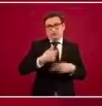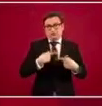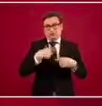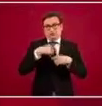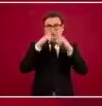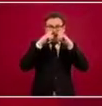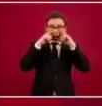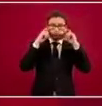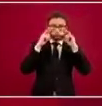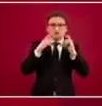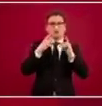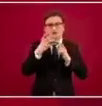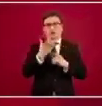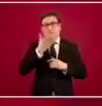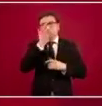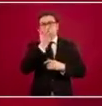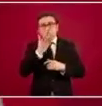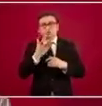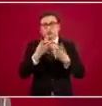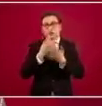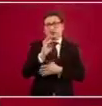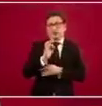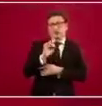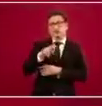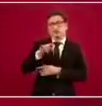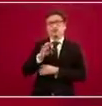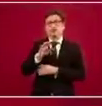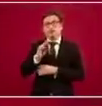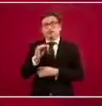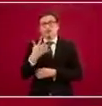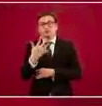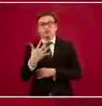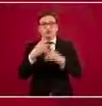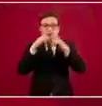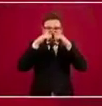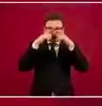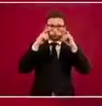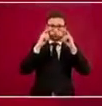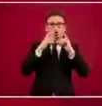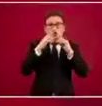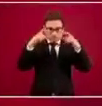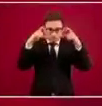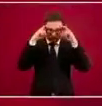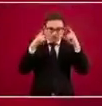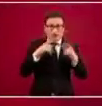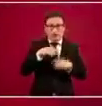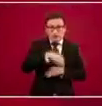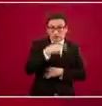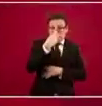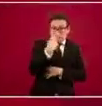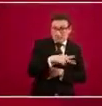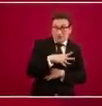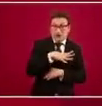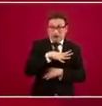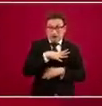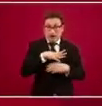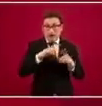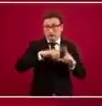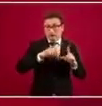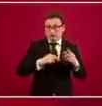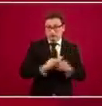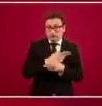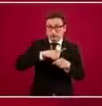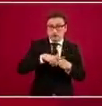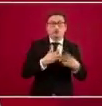these personal protection equipments that include masks, the N95, goggles, etc. And this is not